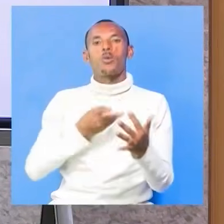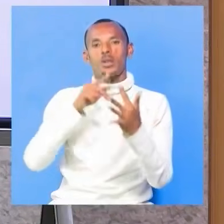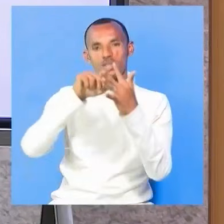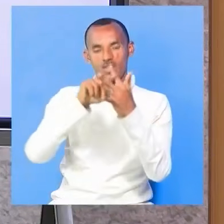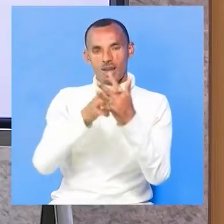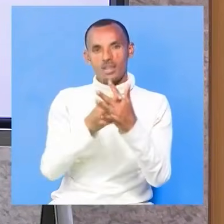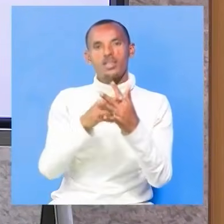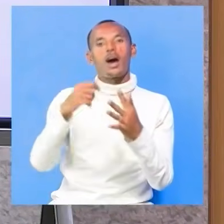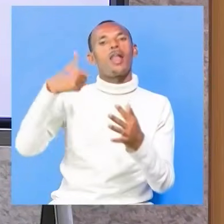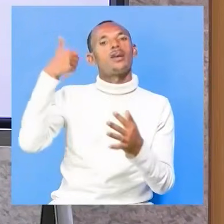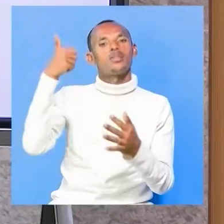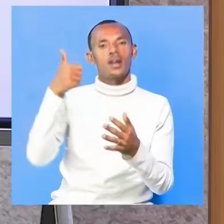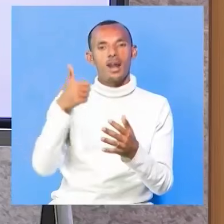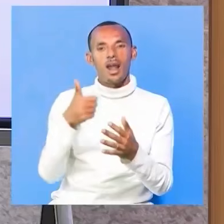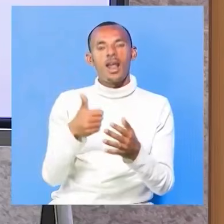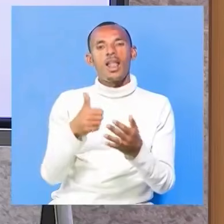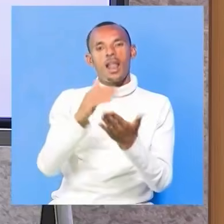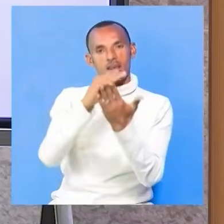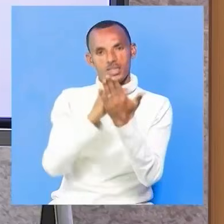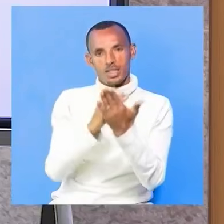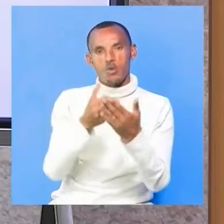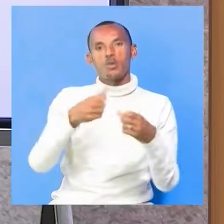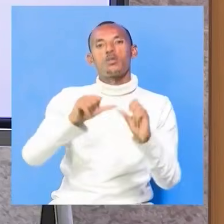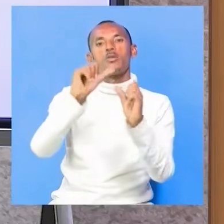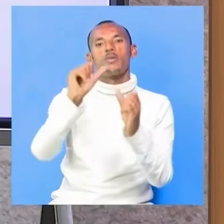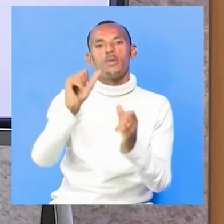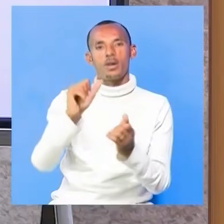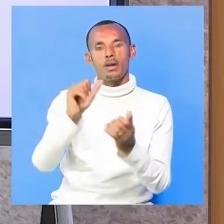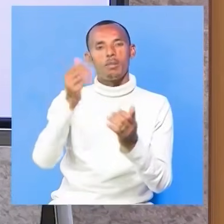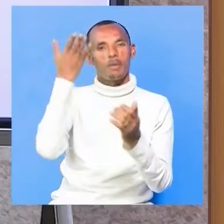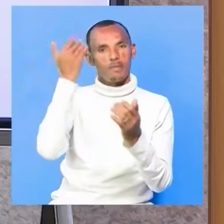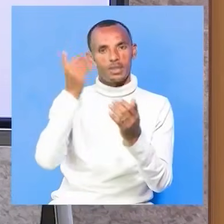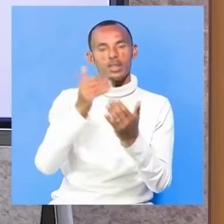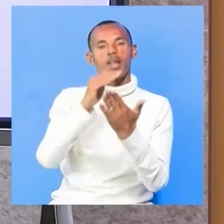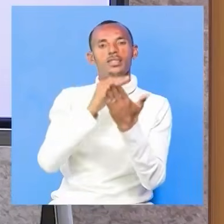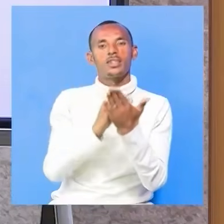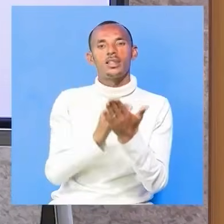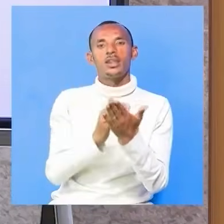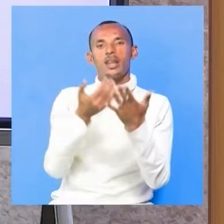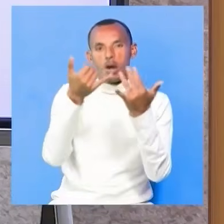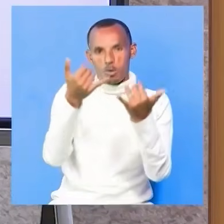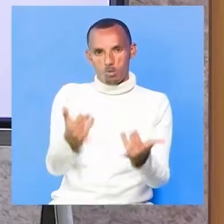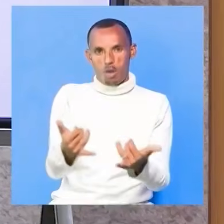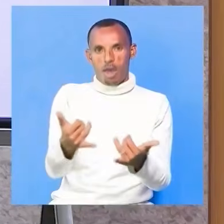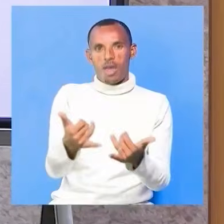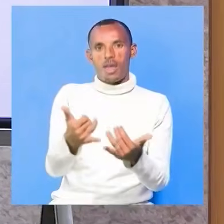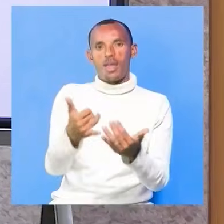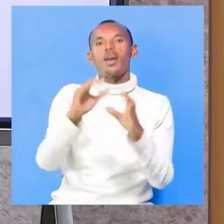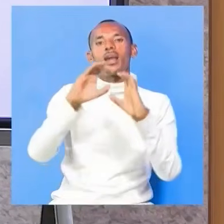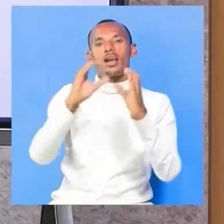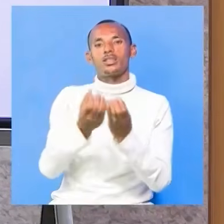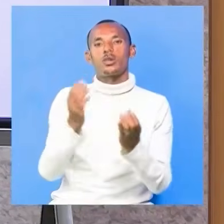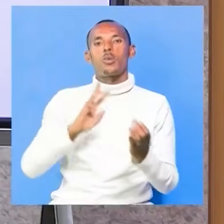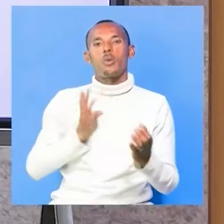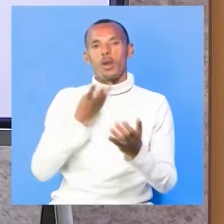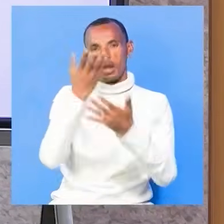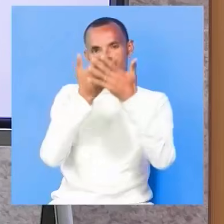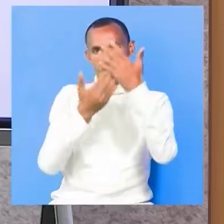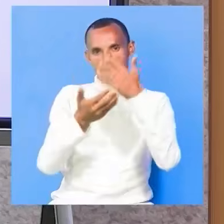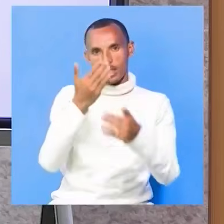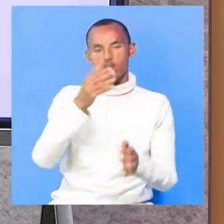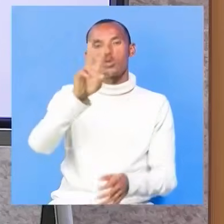start another lesson, which is a continuation of the first lesson, okay? So, in our today's lesson, we